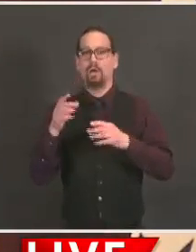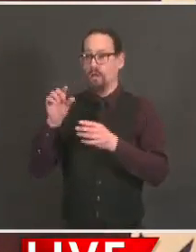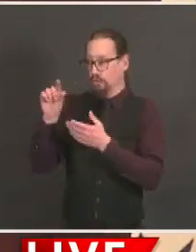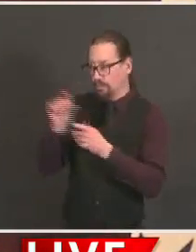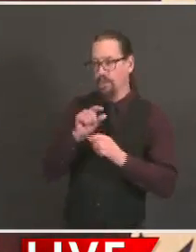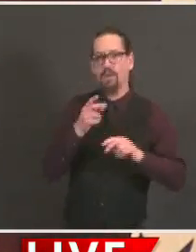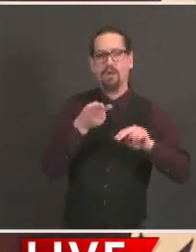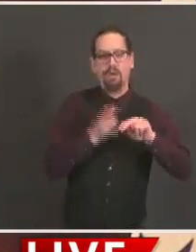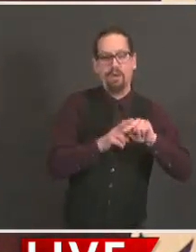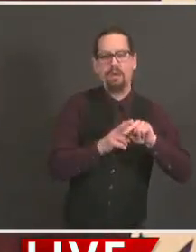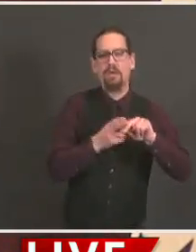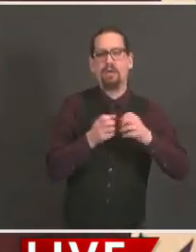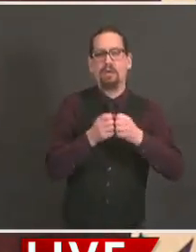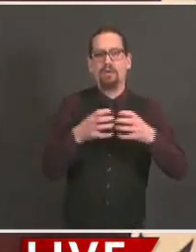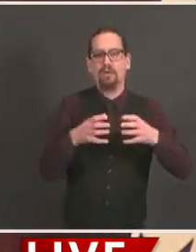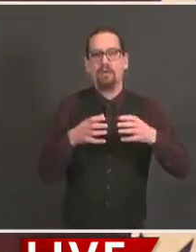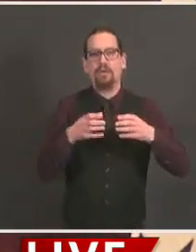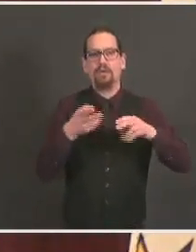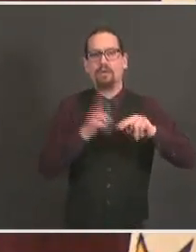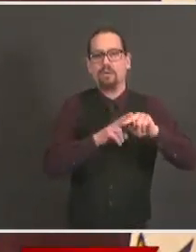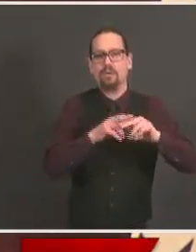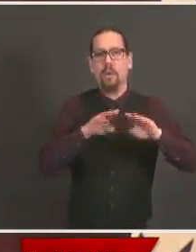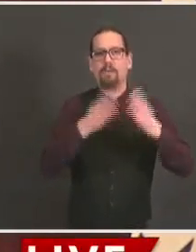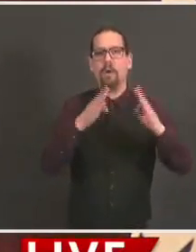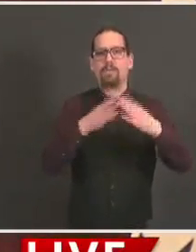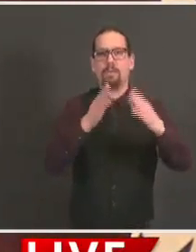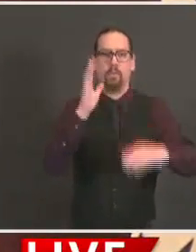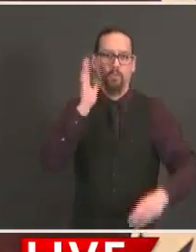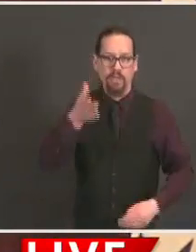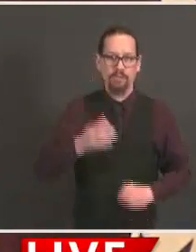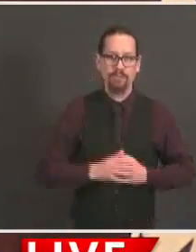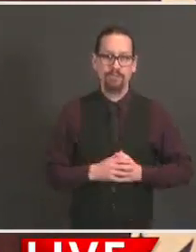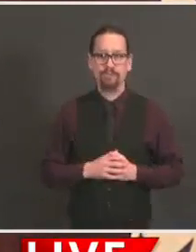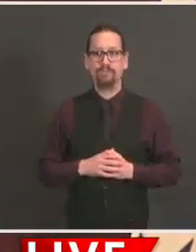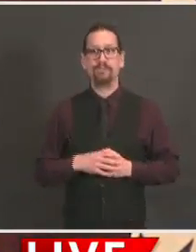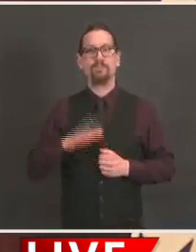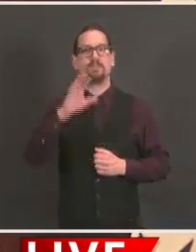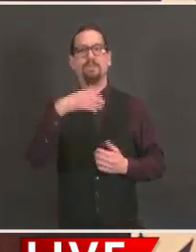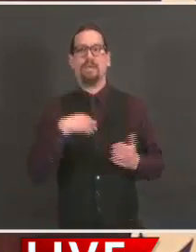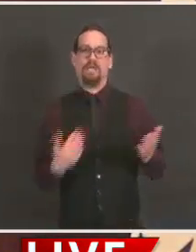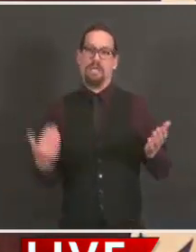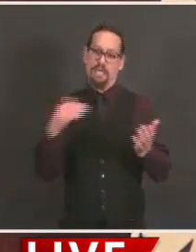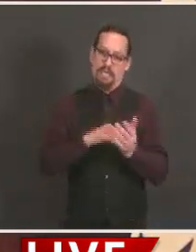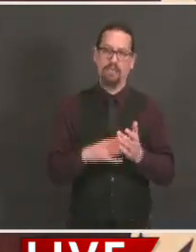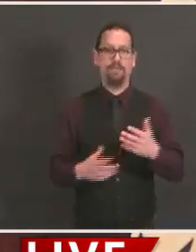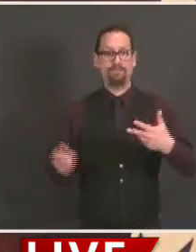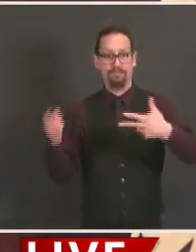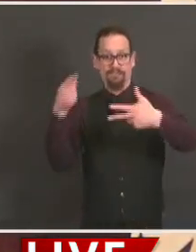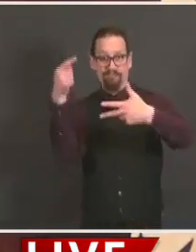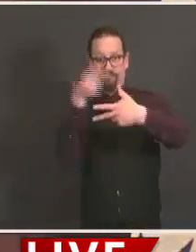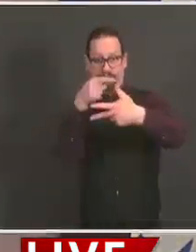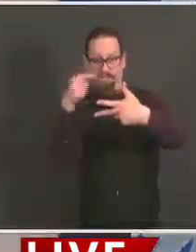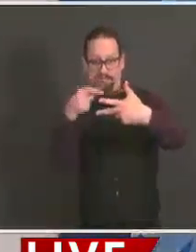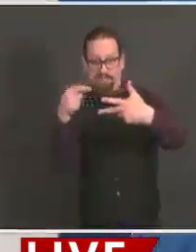So to summarize where people can get vaccinated, there will be three types of